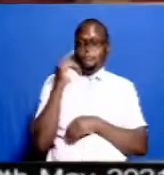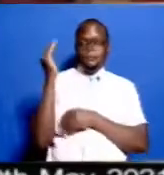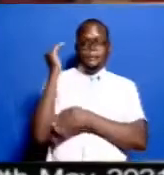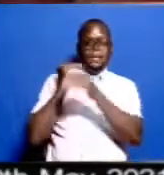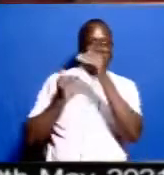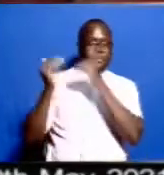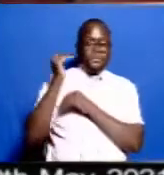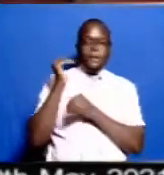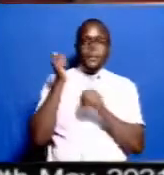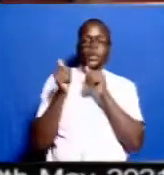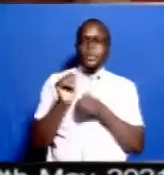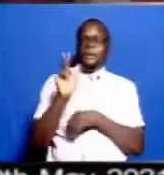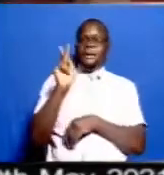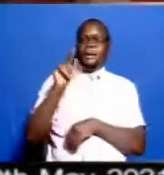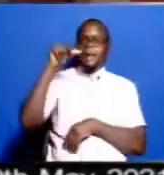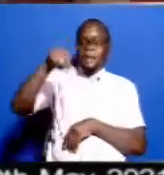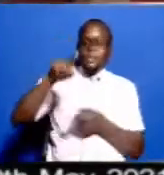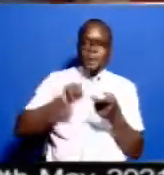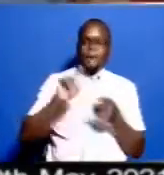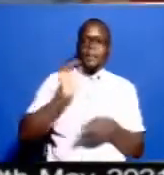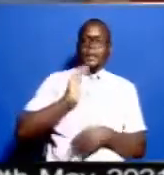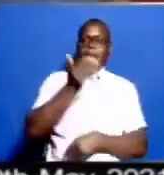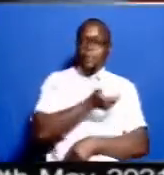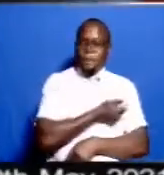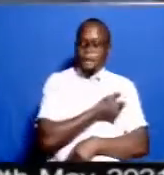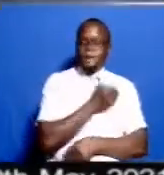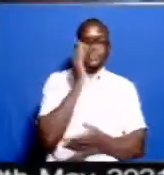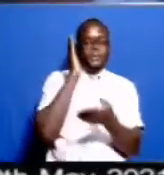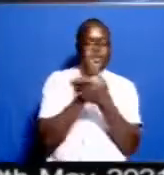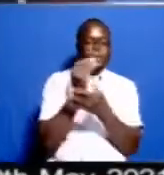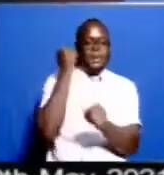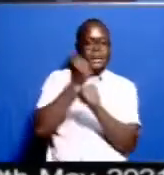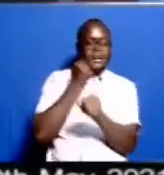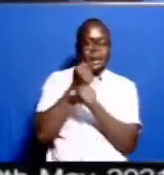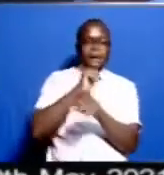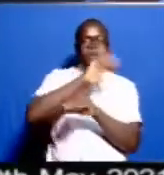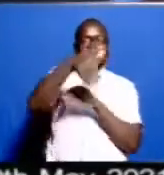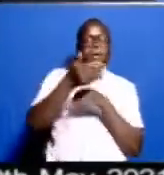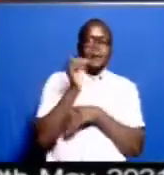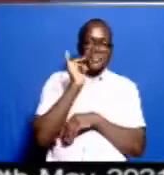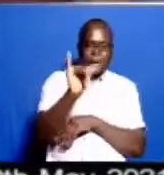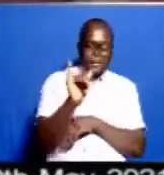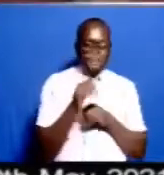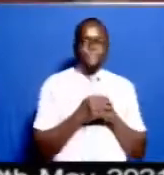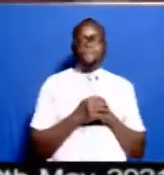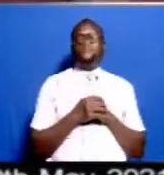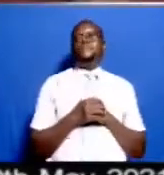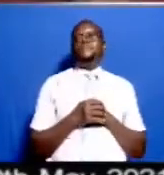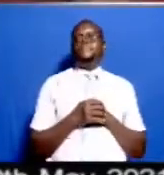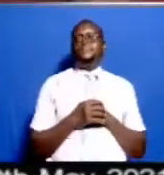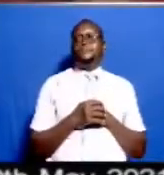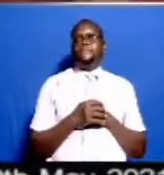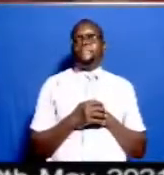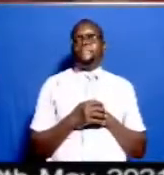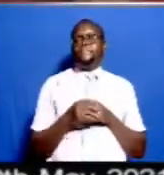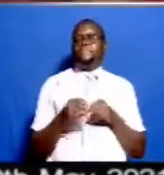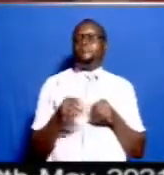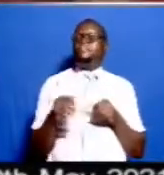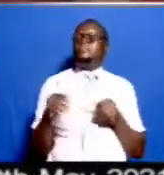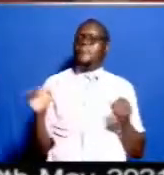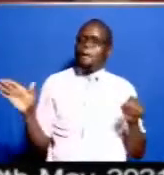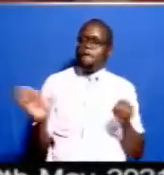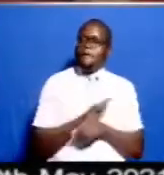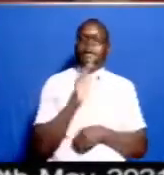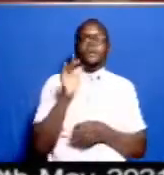history with which Kenya Airways and the committee has really done through all that, the entire airline industry